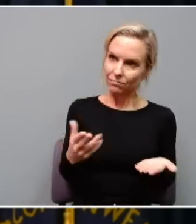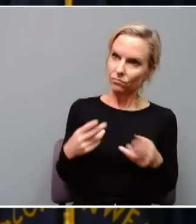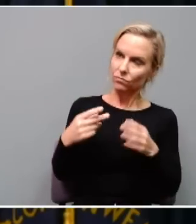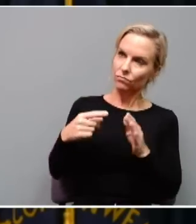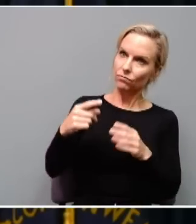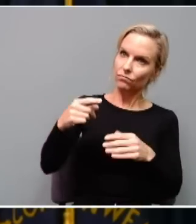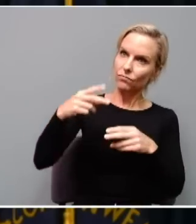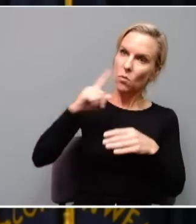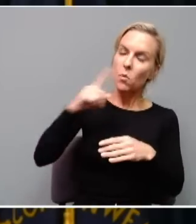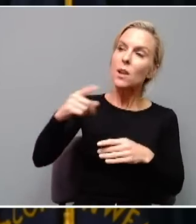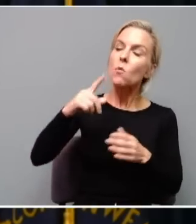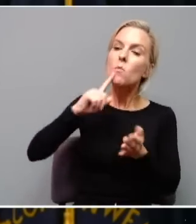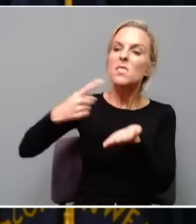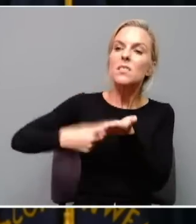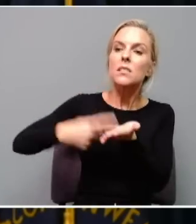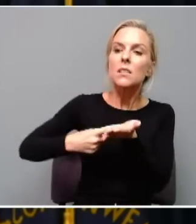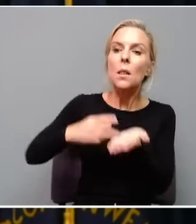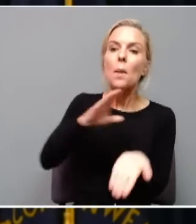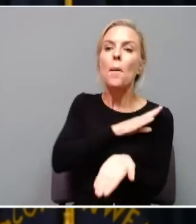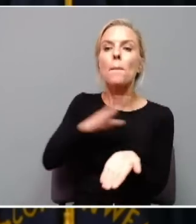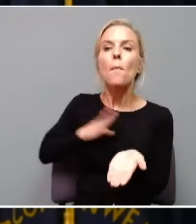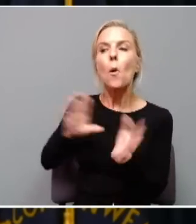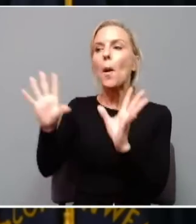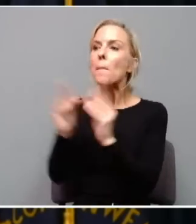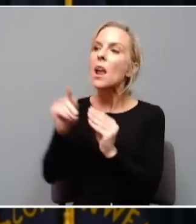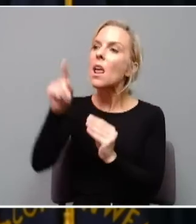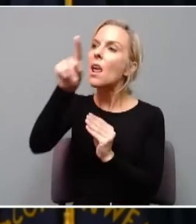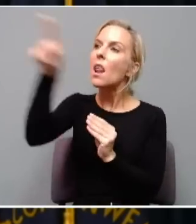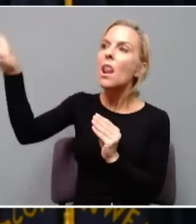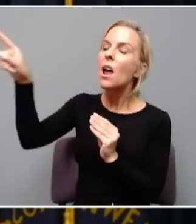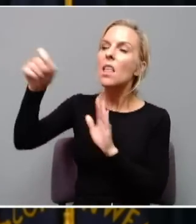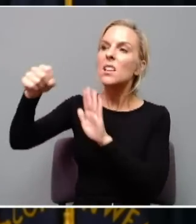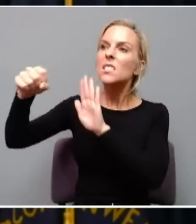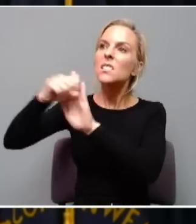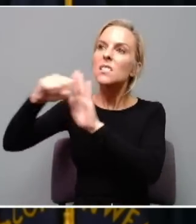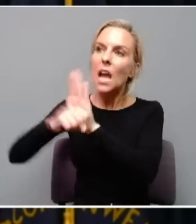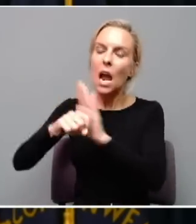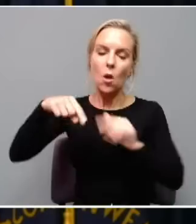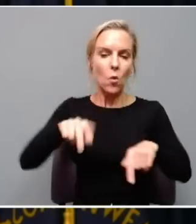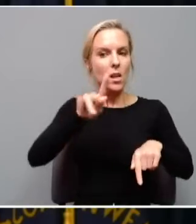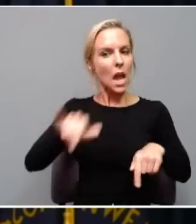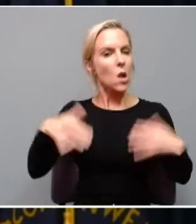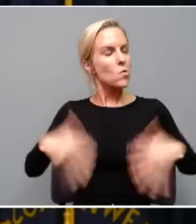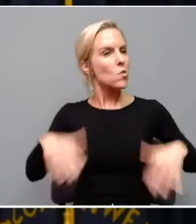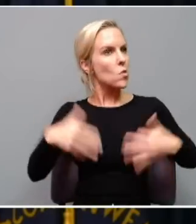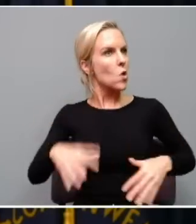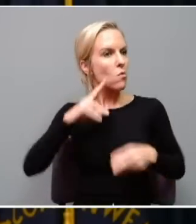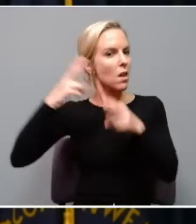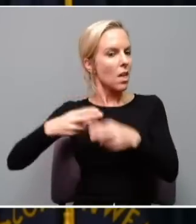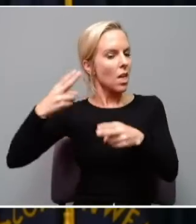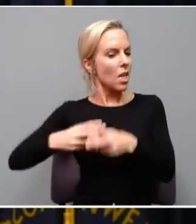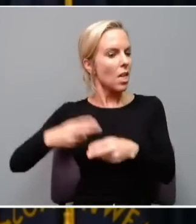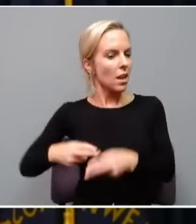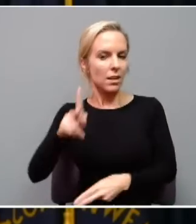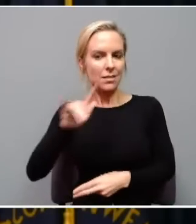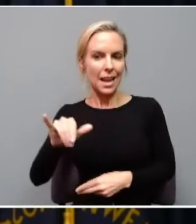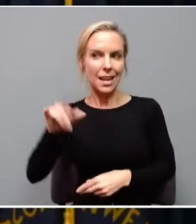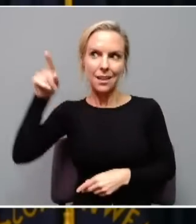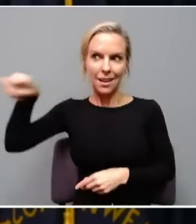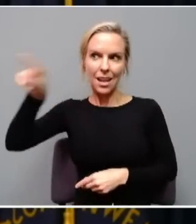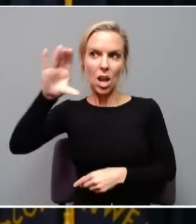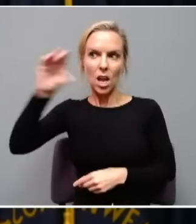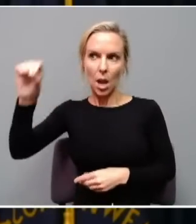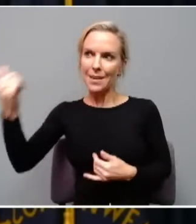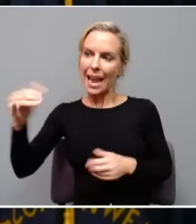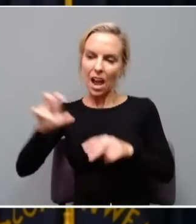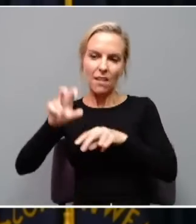that had maybe never even heard of us 5 years ago, and they're suddenly investing in us now. Again, this is